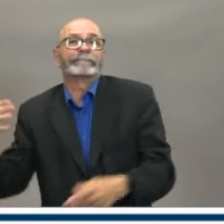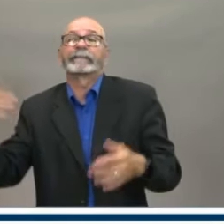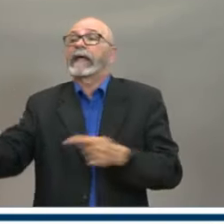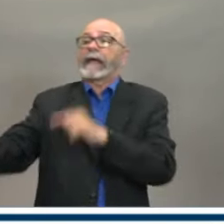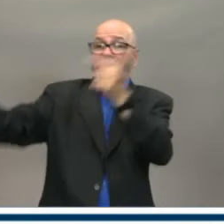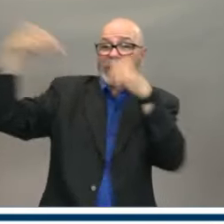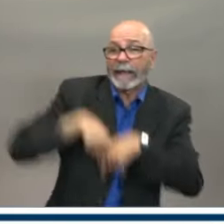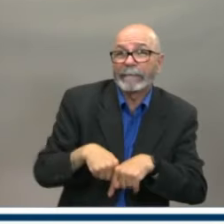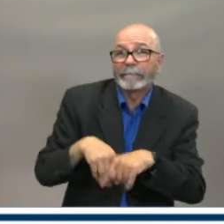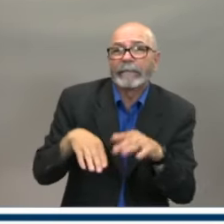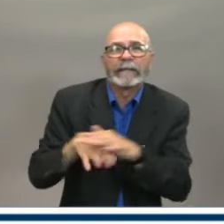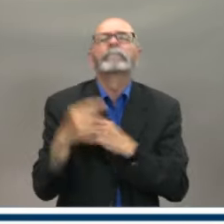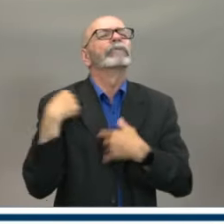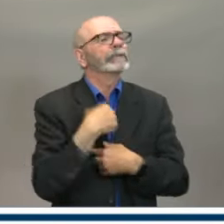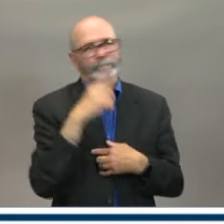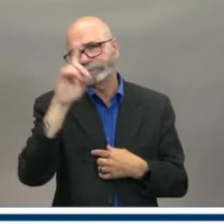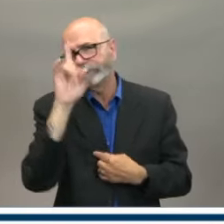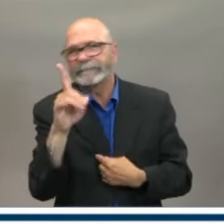events, emergency surgeries.